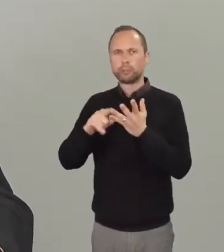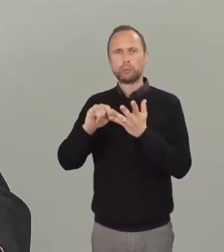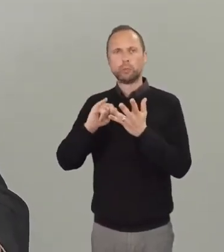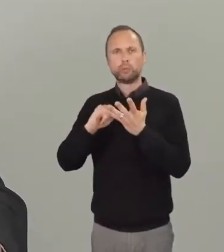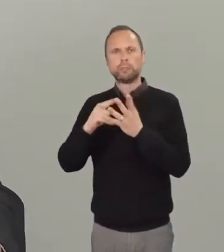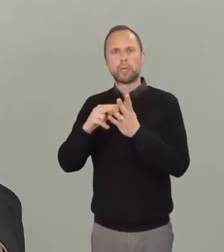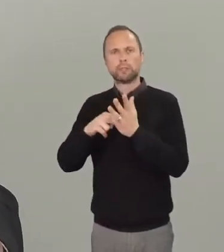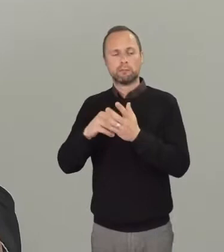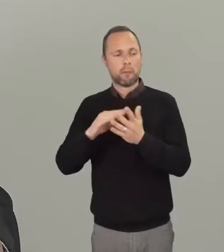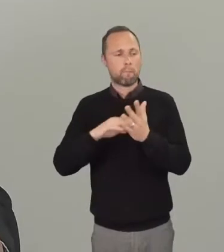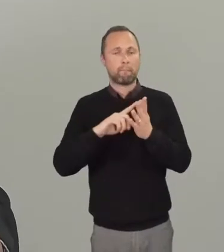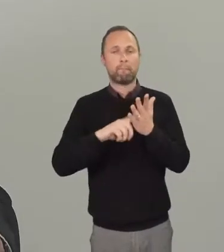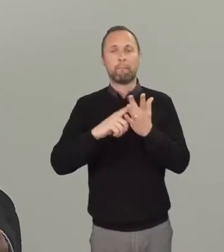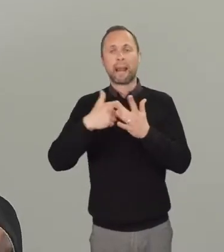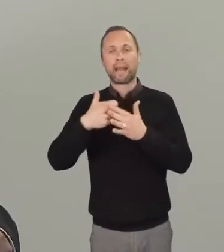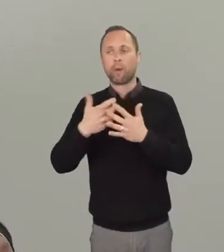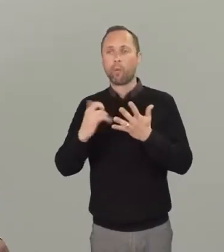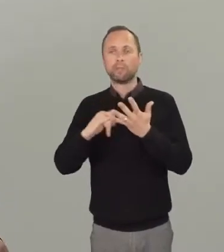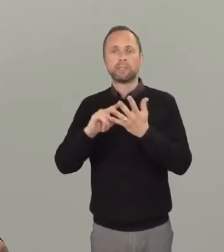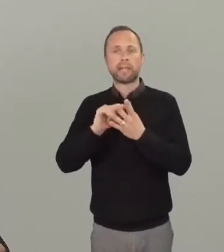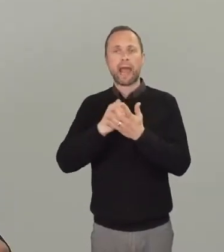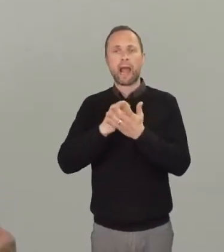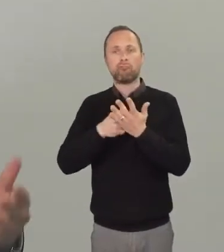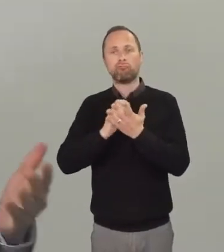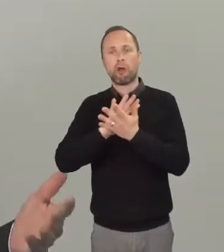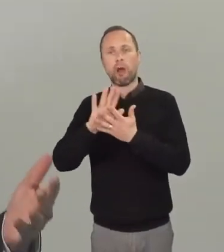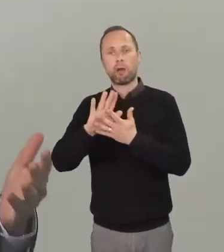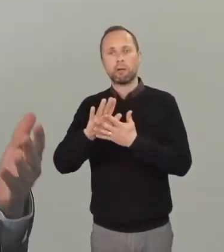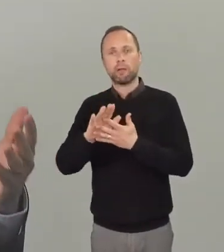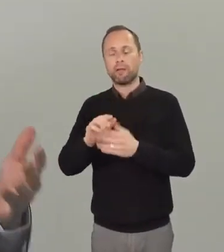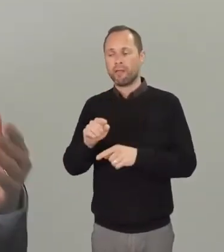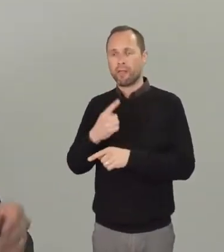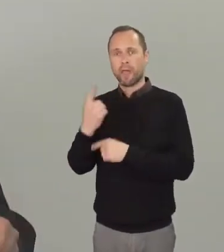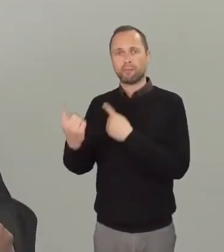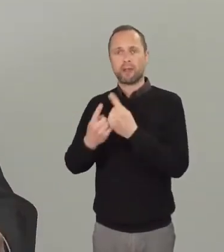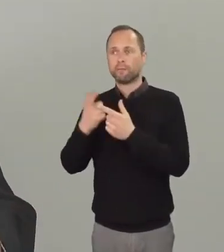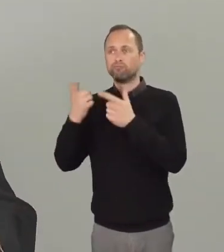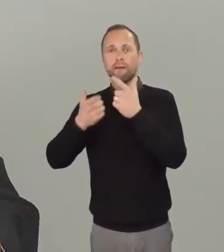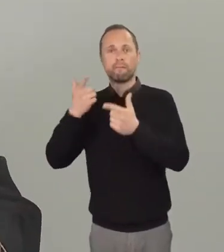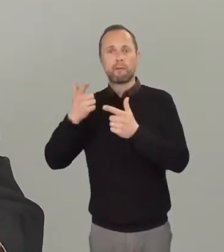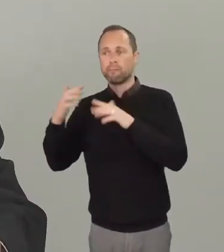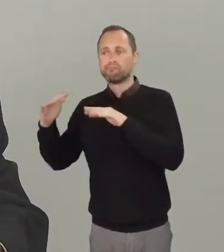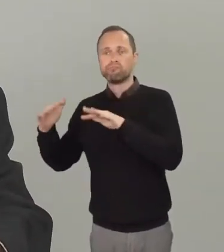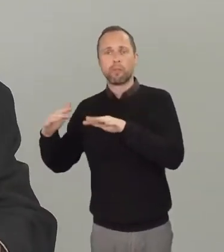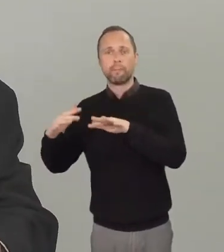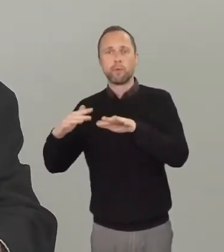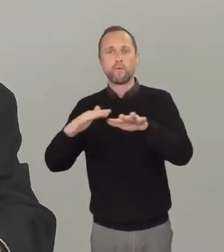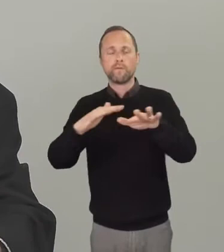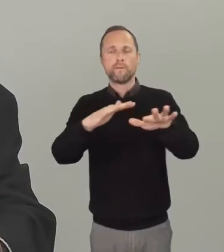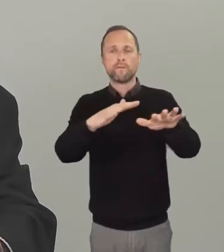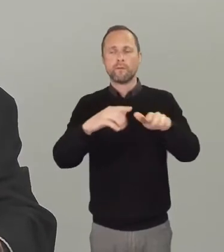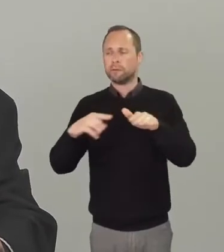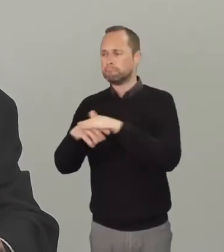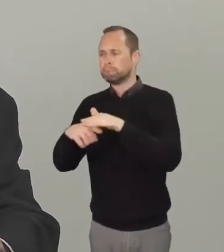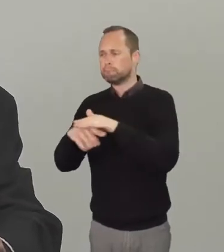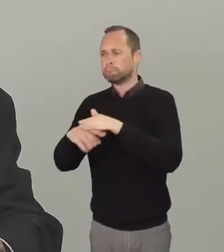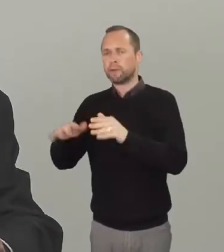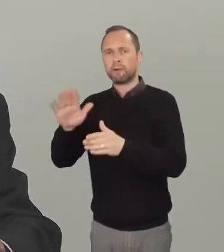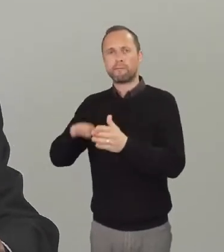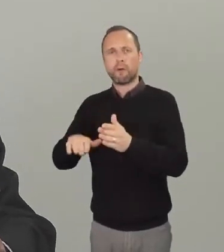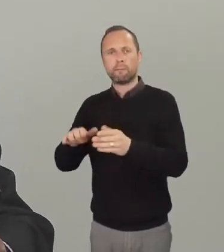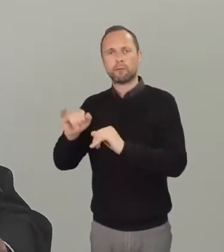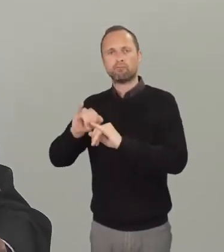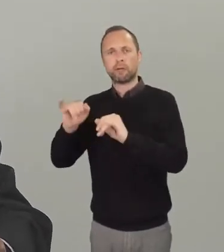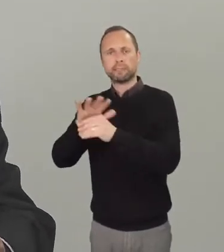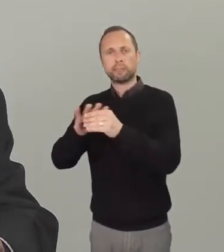Malik, or Sarah, who are now on the move. So thirdly, we are seeking